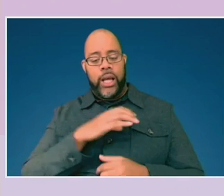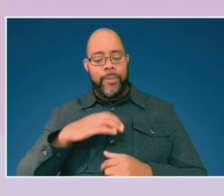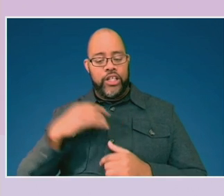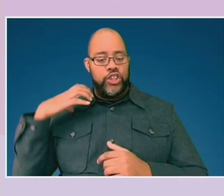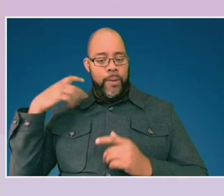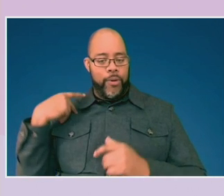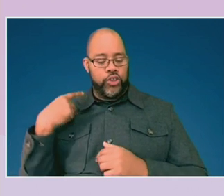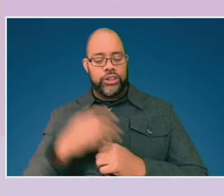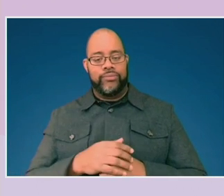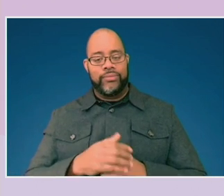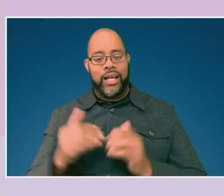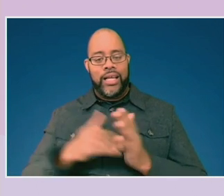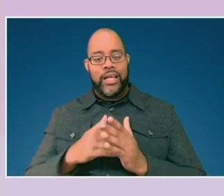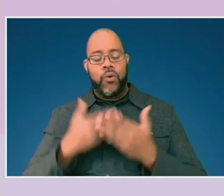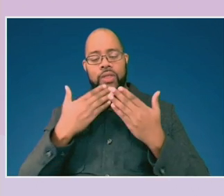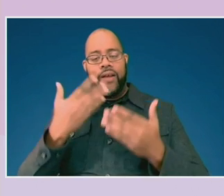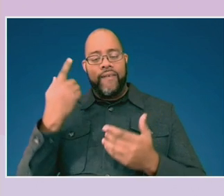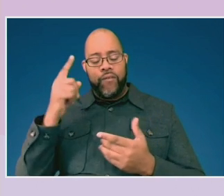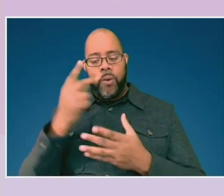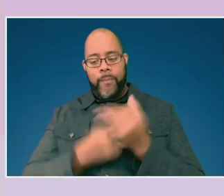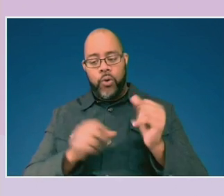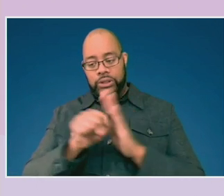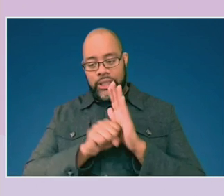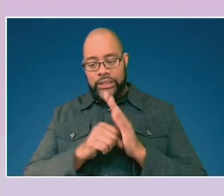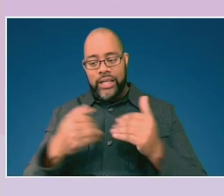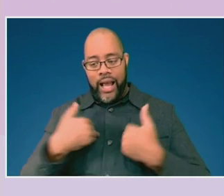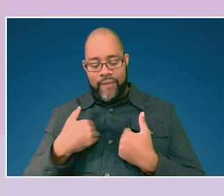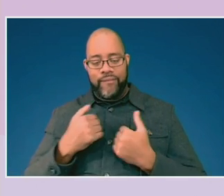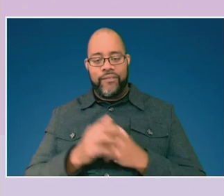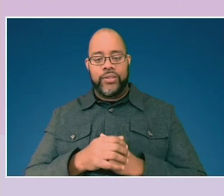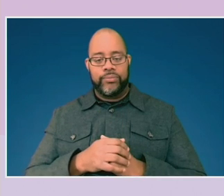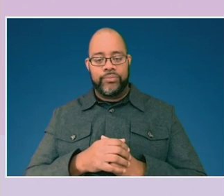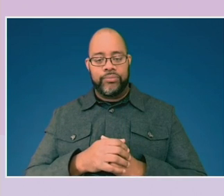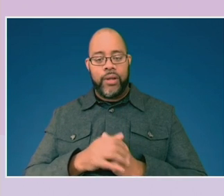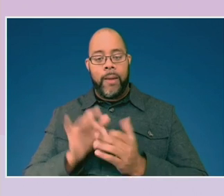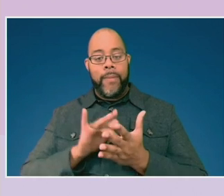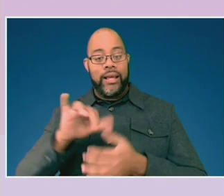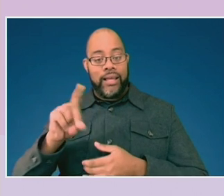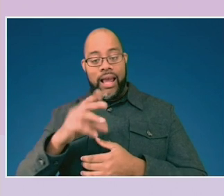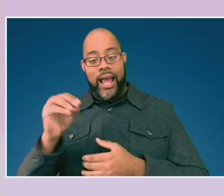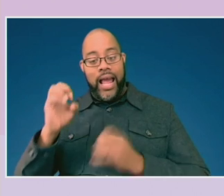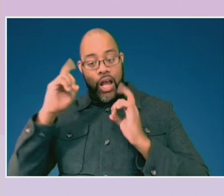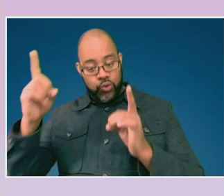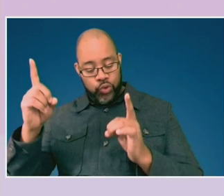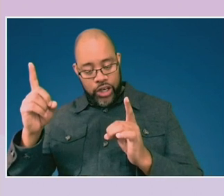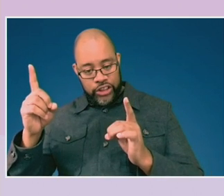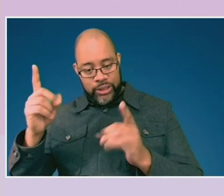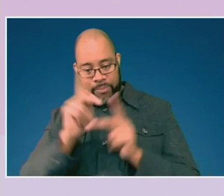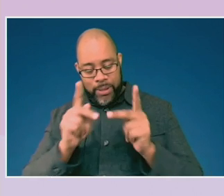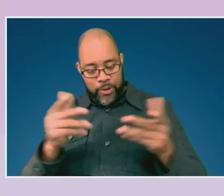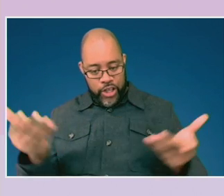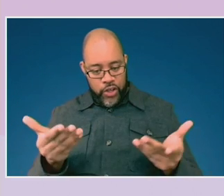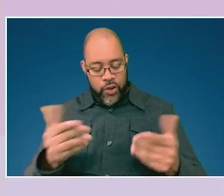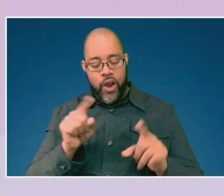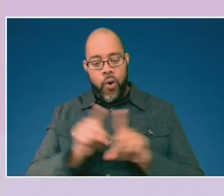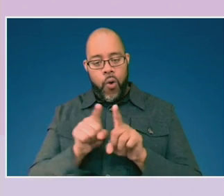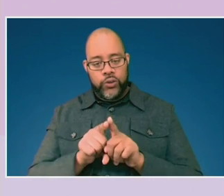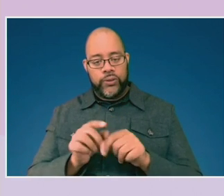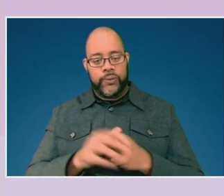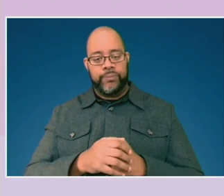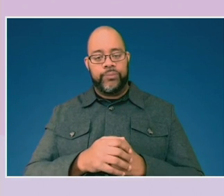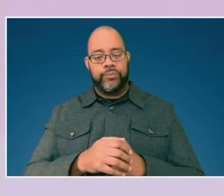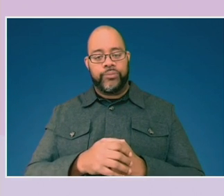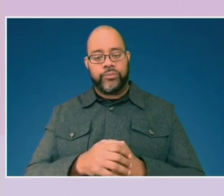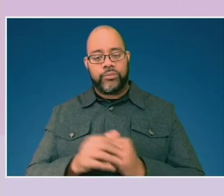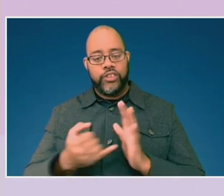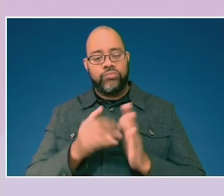And again, we're grateful from both states to have Medicaid and education folks, and also just a shout out